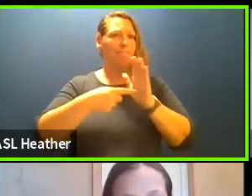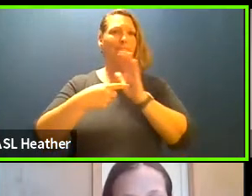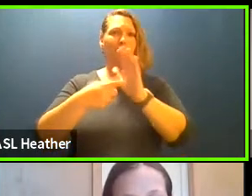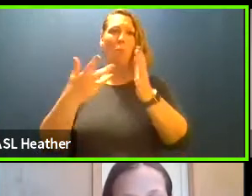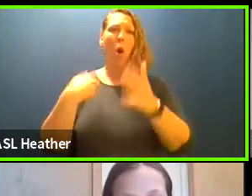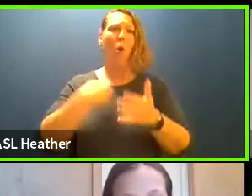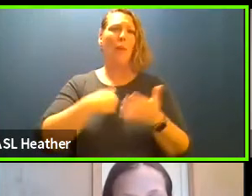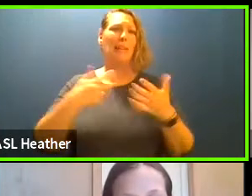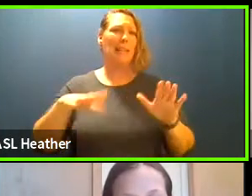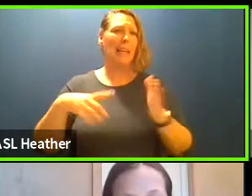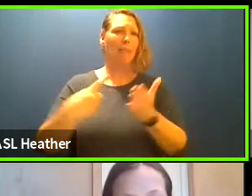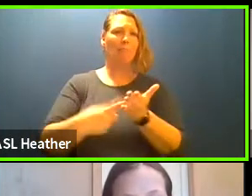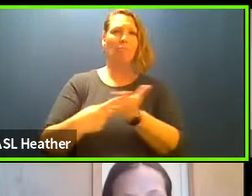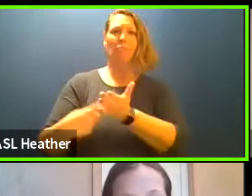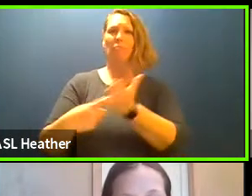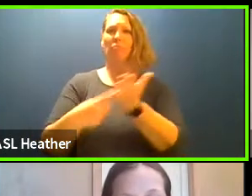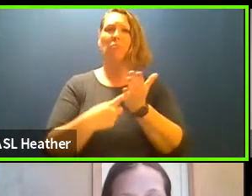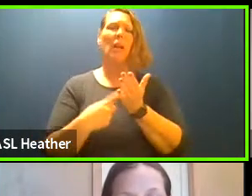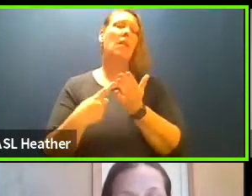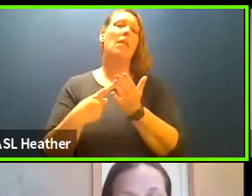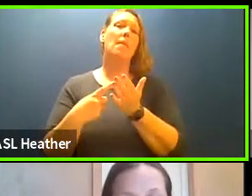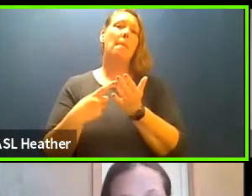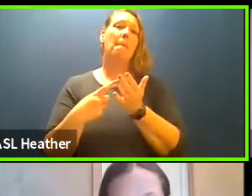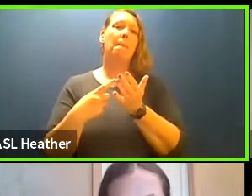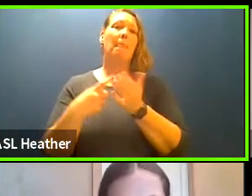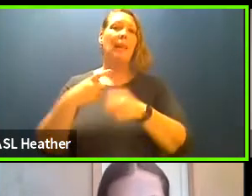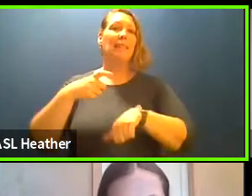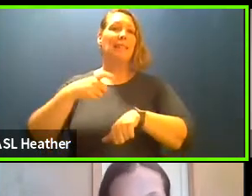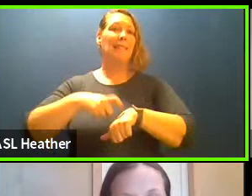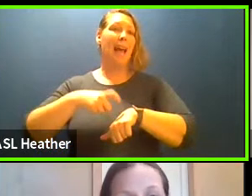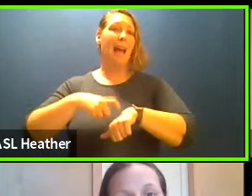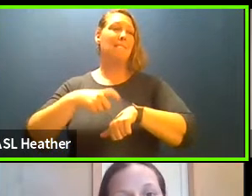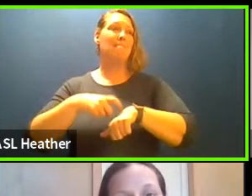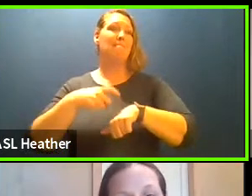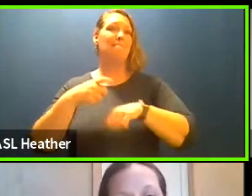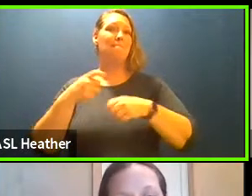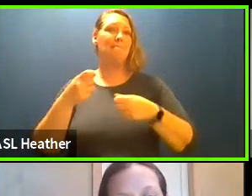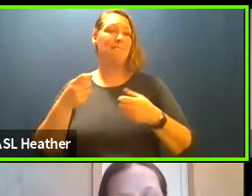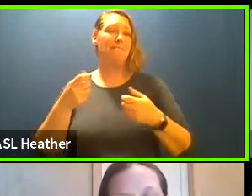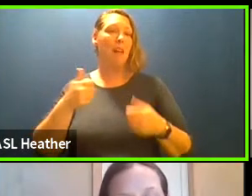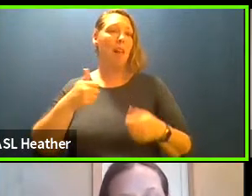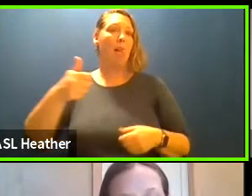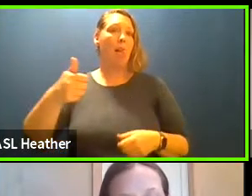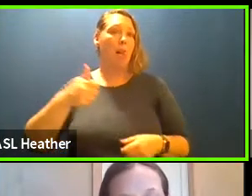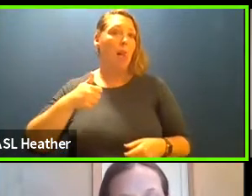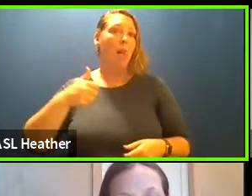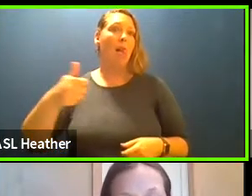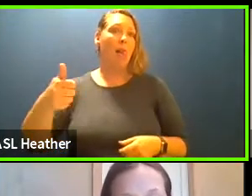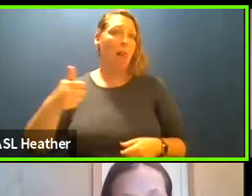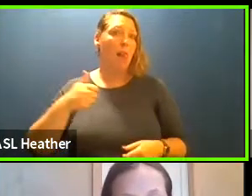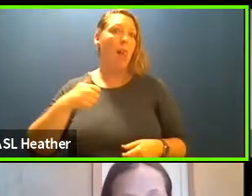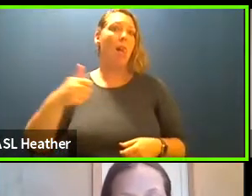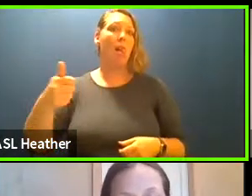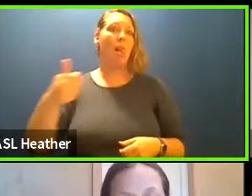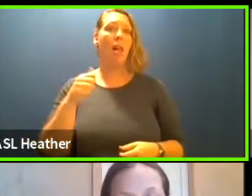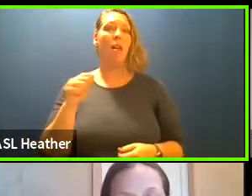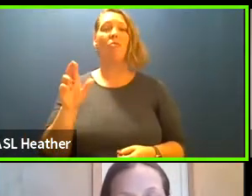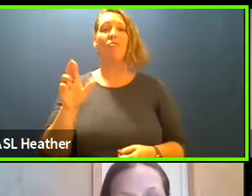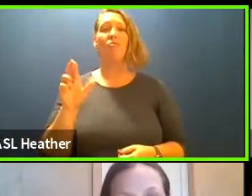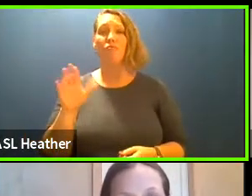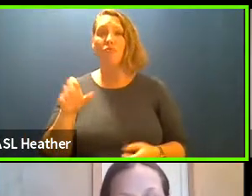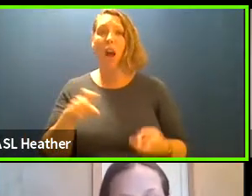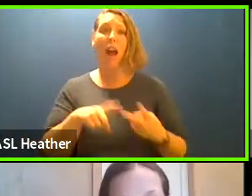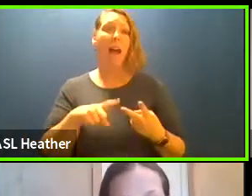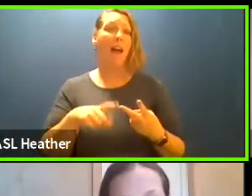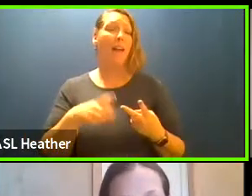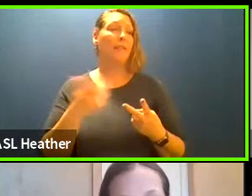talked through were kind of time spent commuting by race or